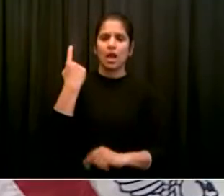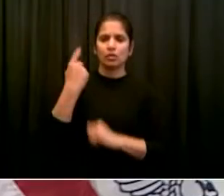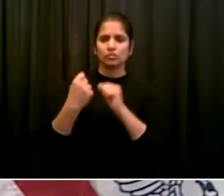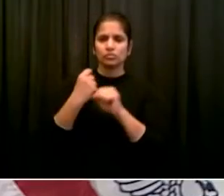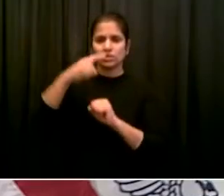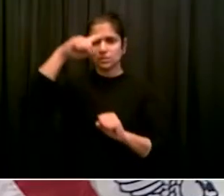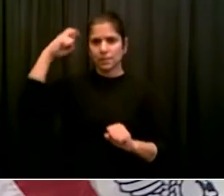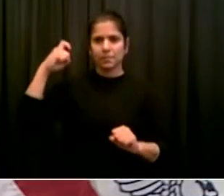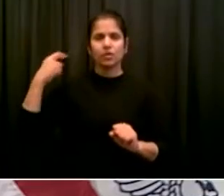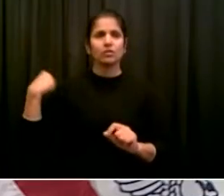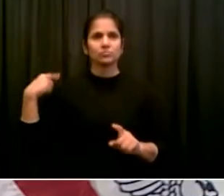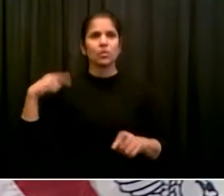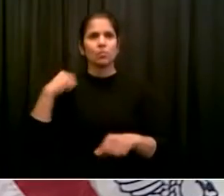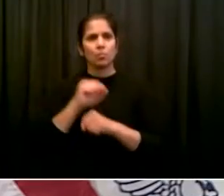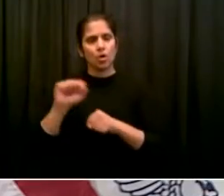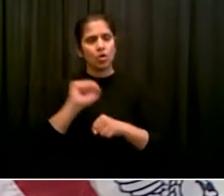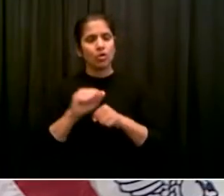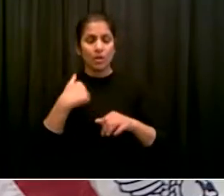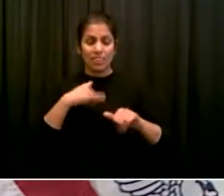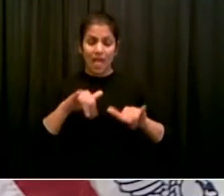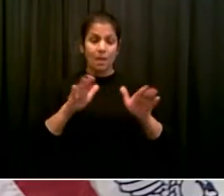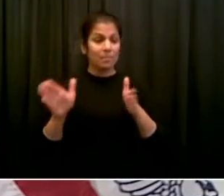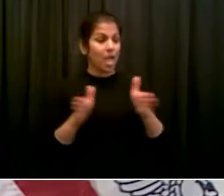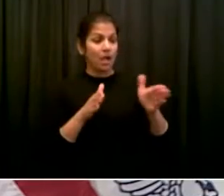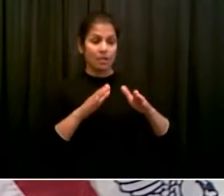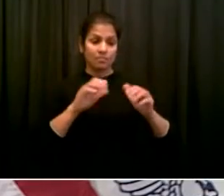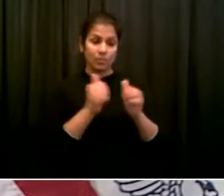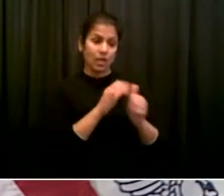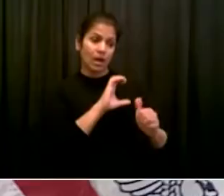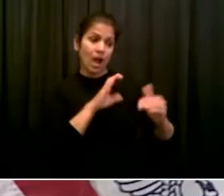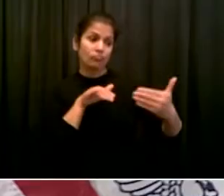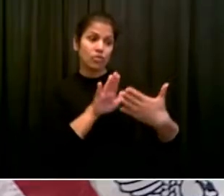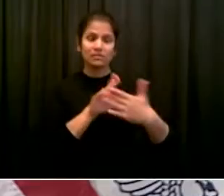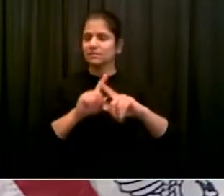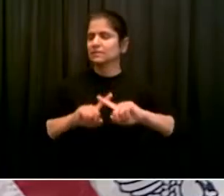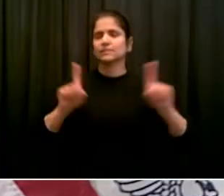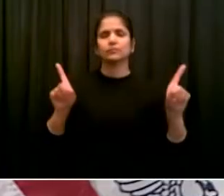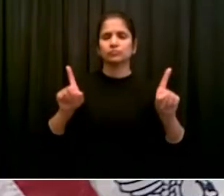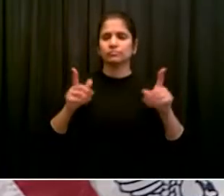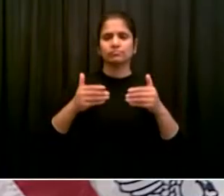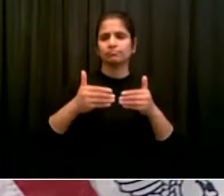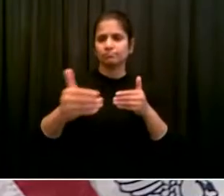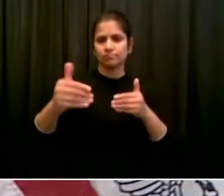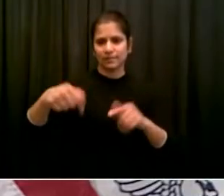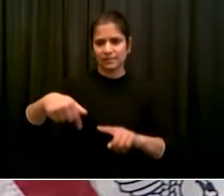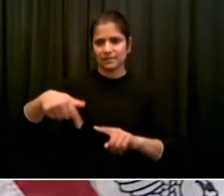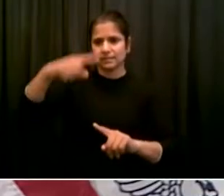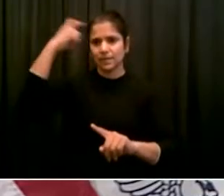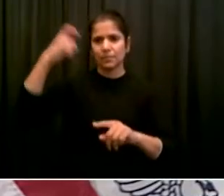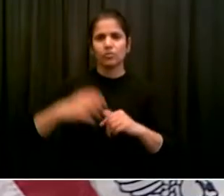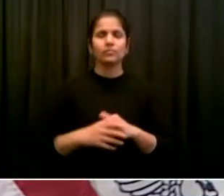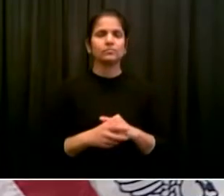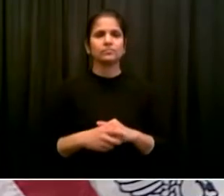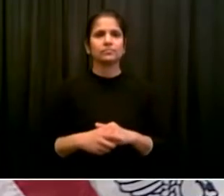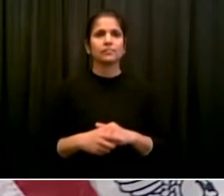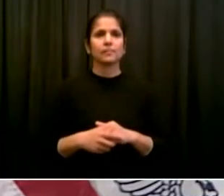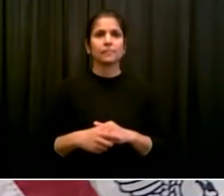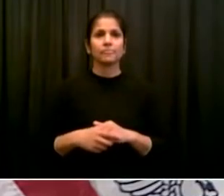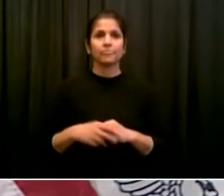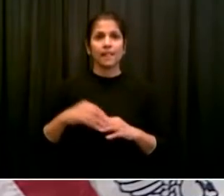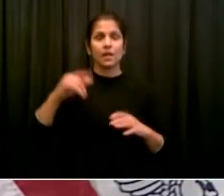Policing will be very different. You're seeing it already in demonstrations around the city. We have a real focus on our community affairs